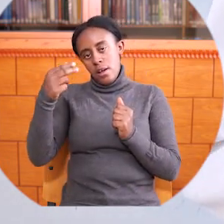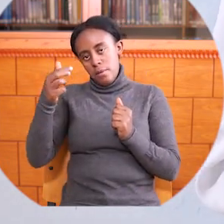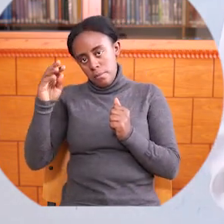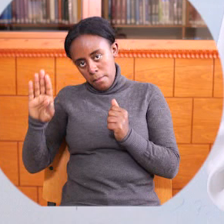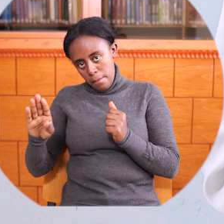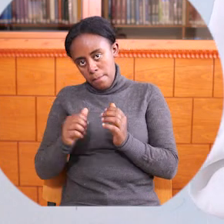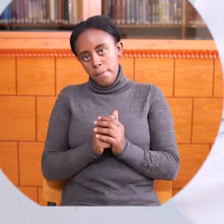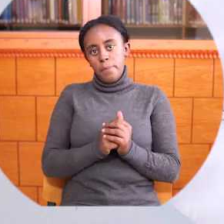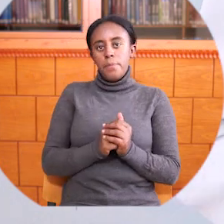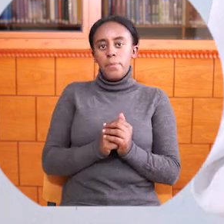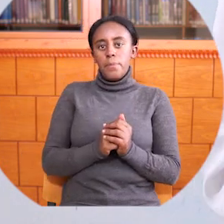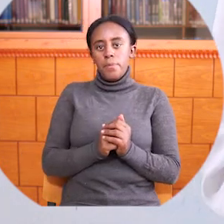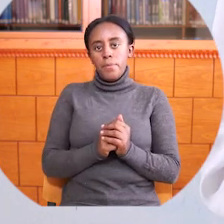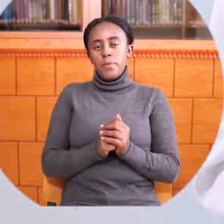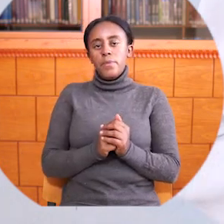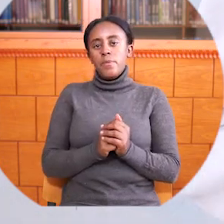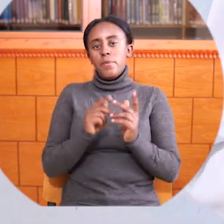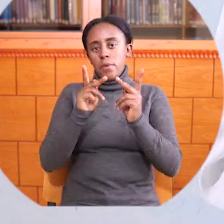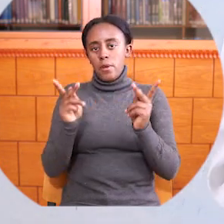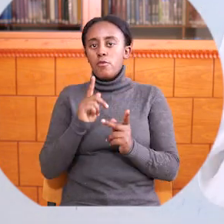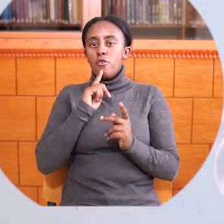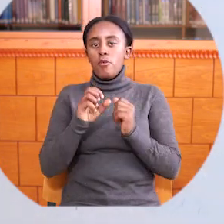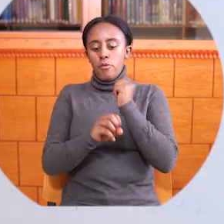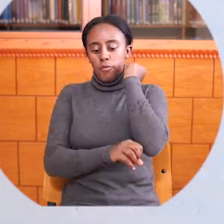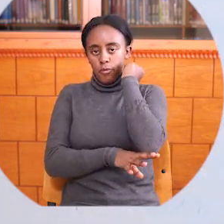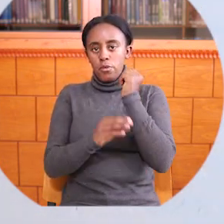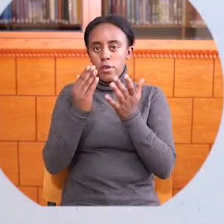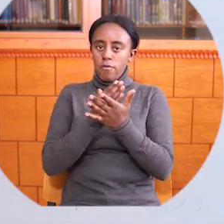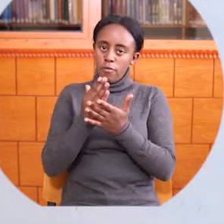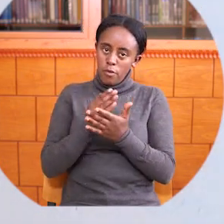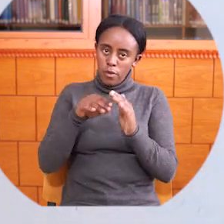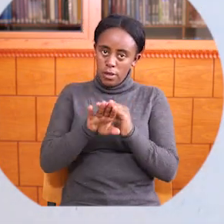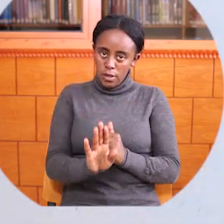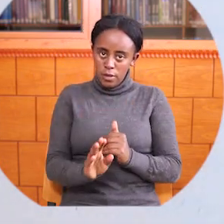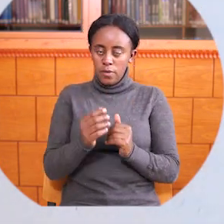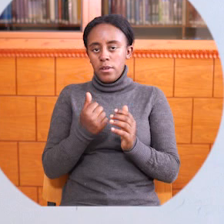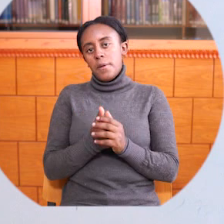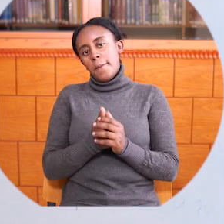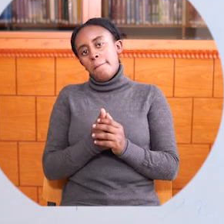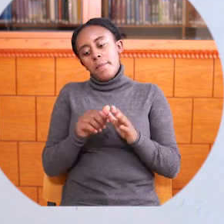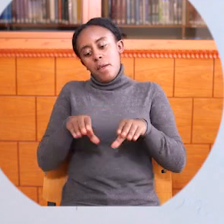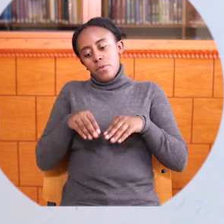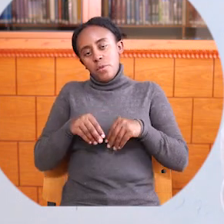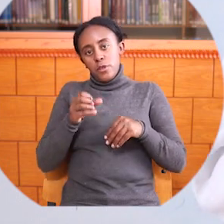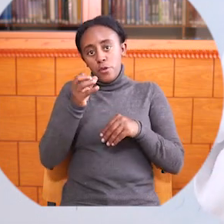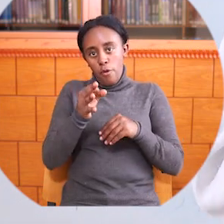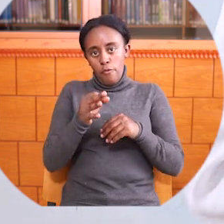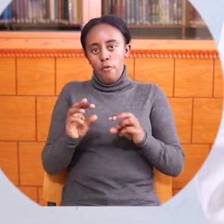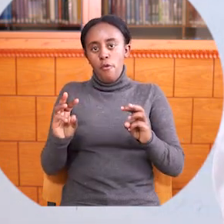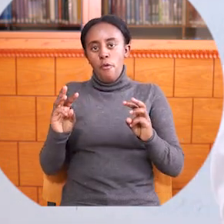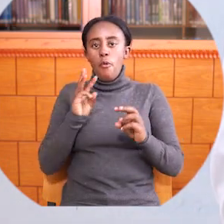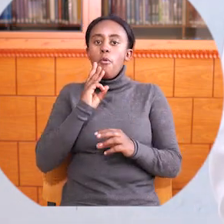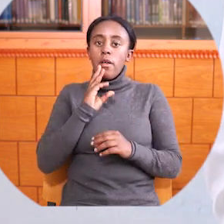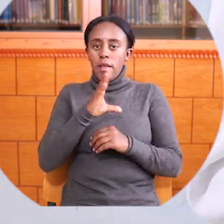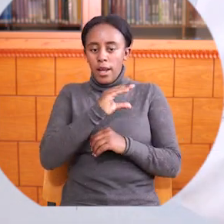a fine part of a root which is involved in observation of water and the mineral from